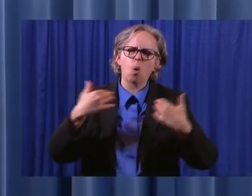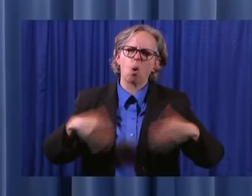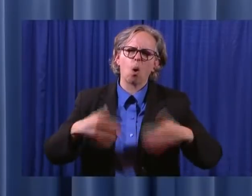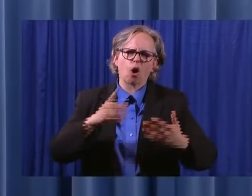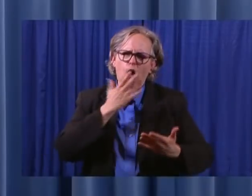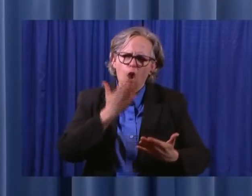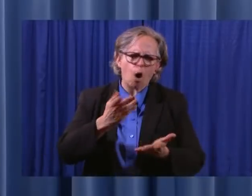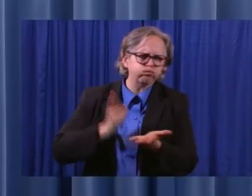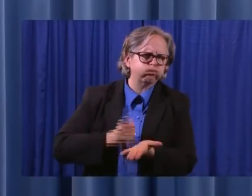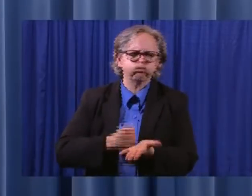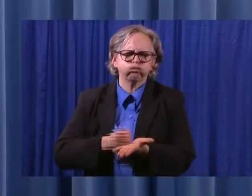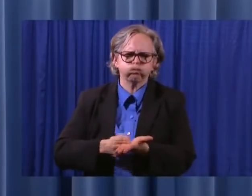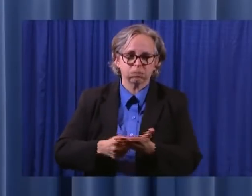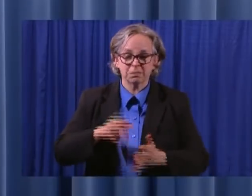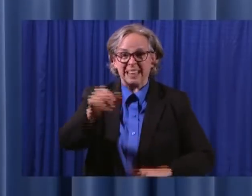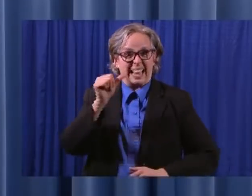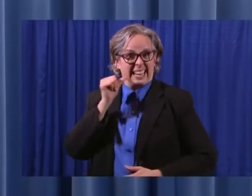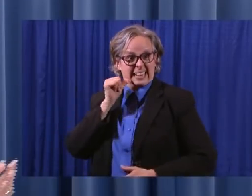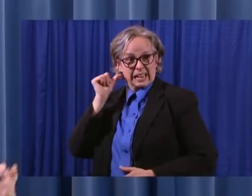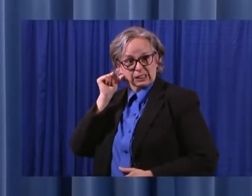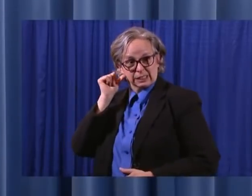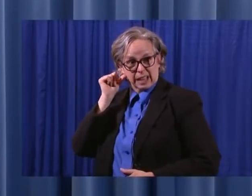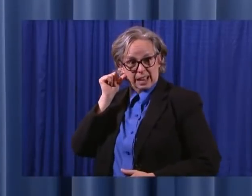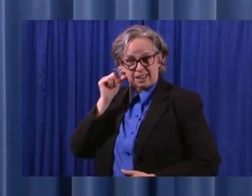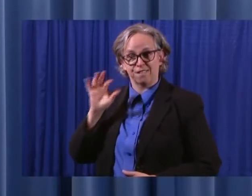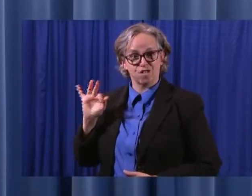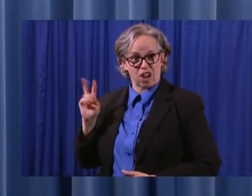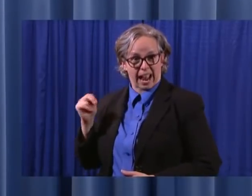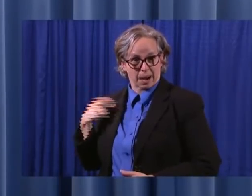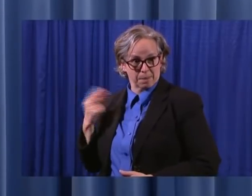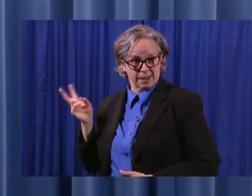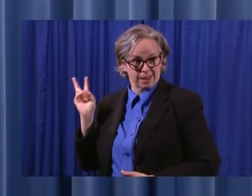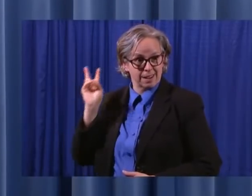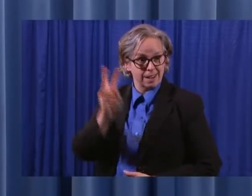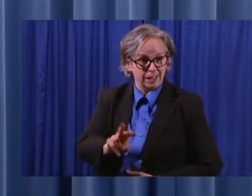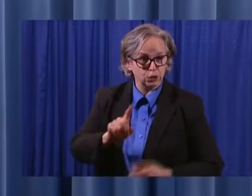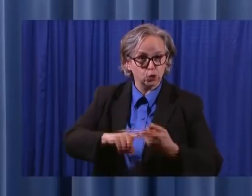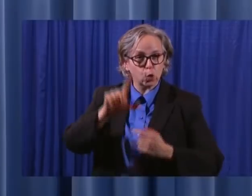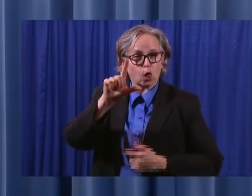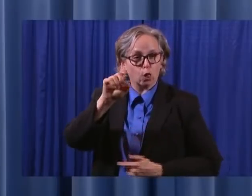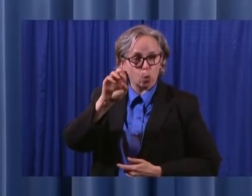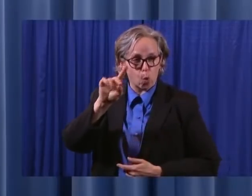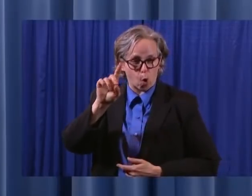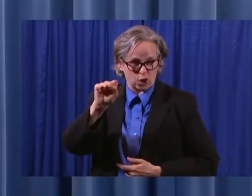to Lordstown yesterday. One of the reasons we went yesterday, we went along with John Husted went.